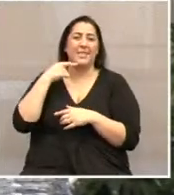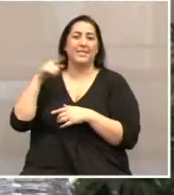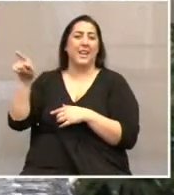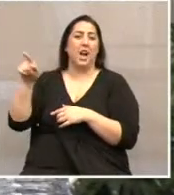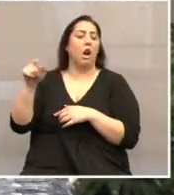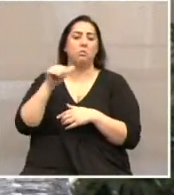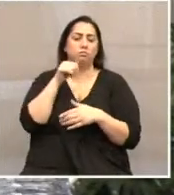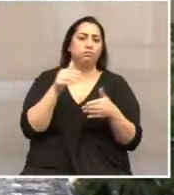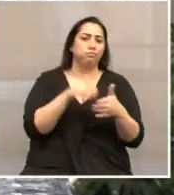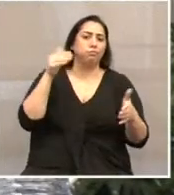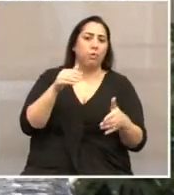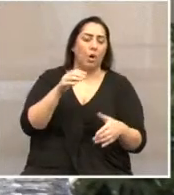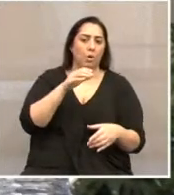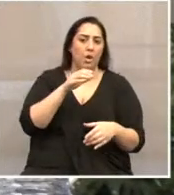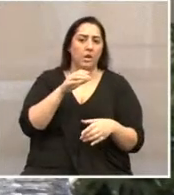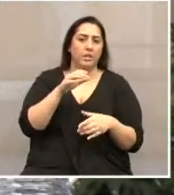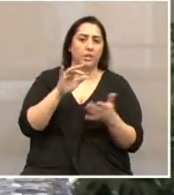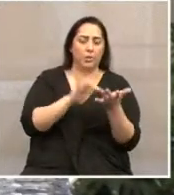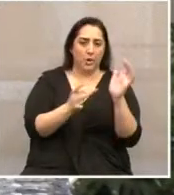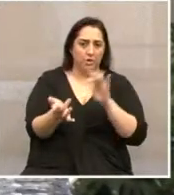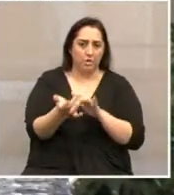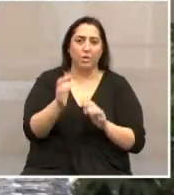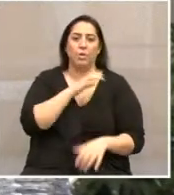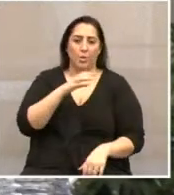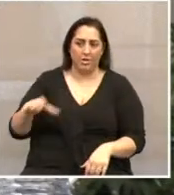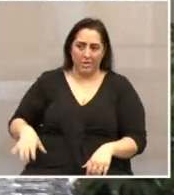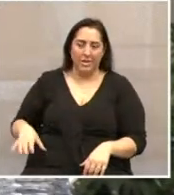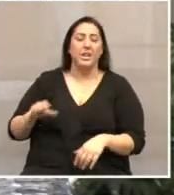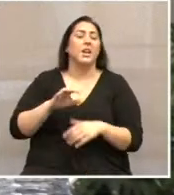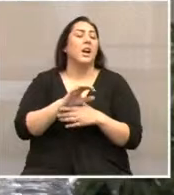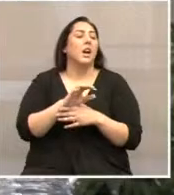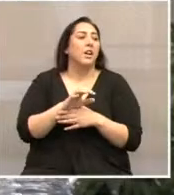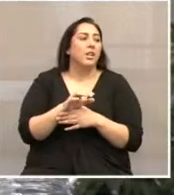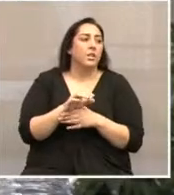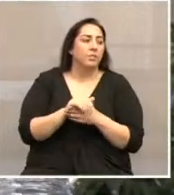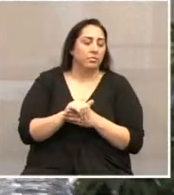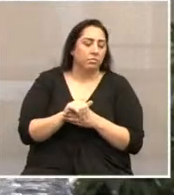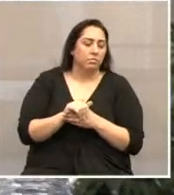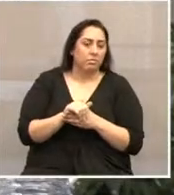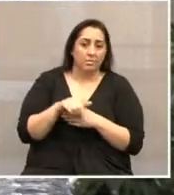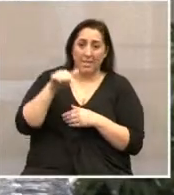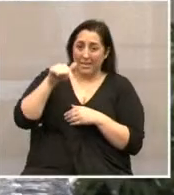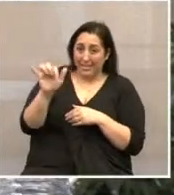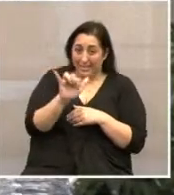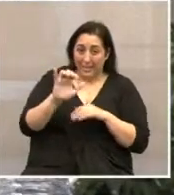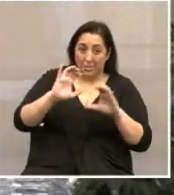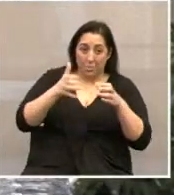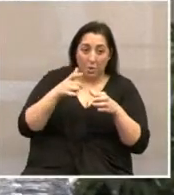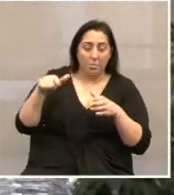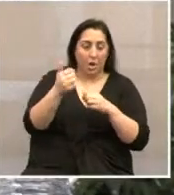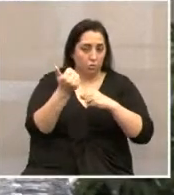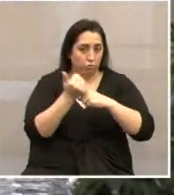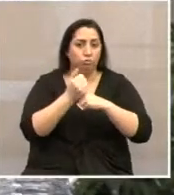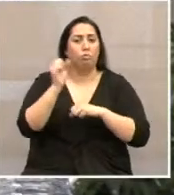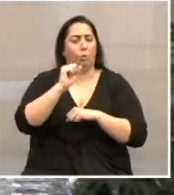those people would be vehicles of malevolent forces. These are the same group, and they're quoting them, that kept saying that the Southern Command